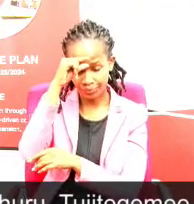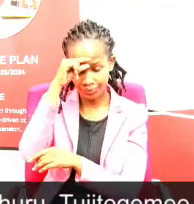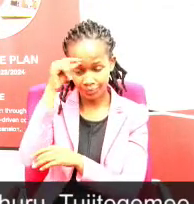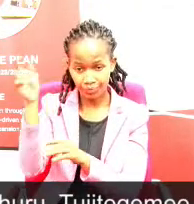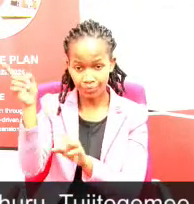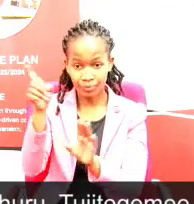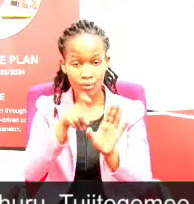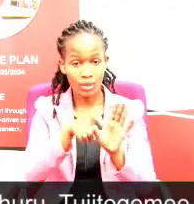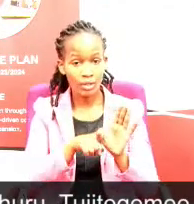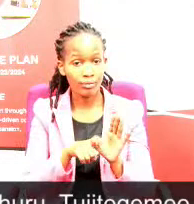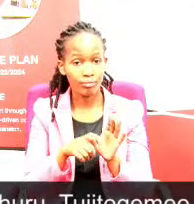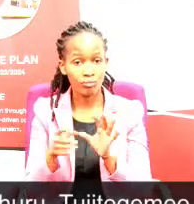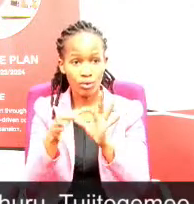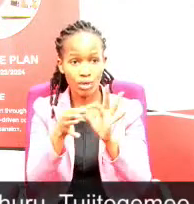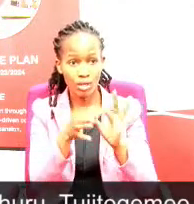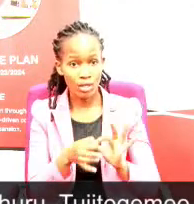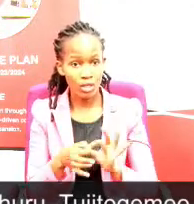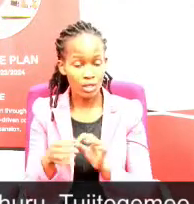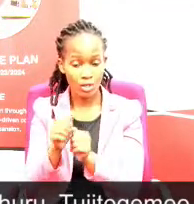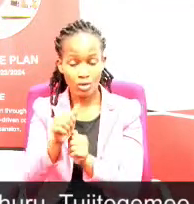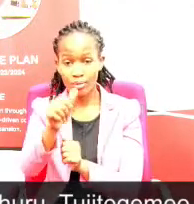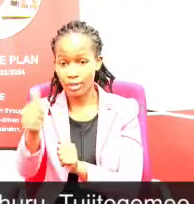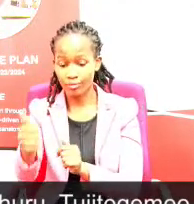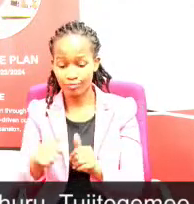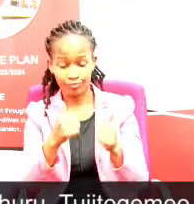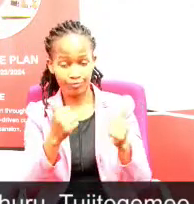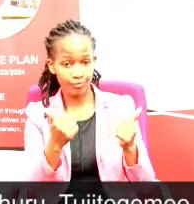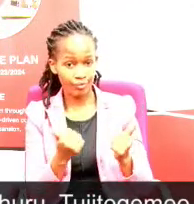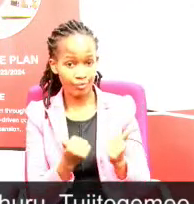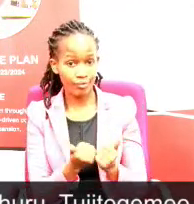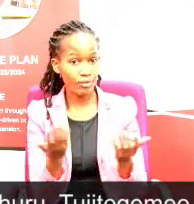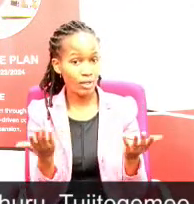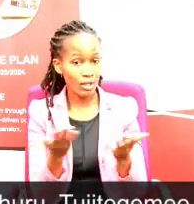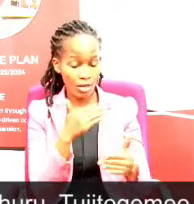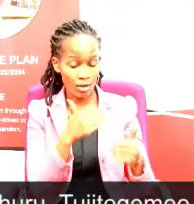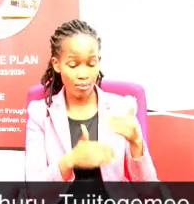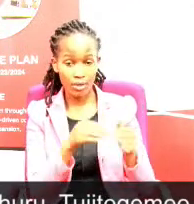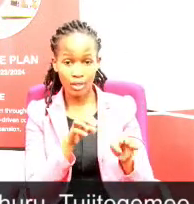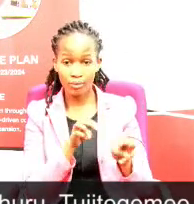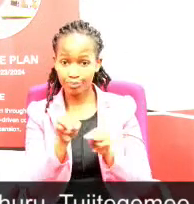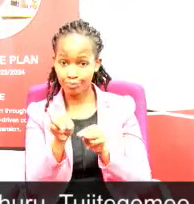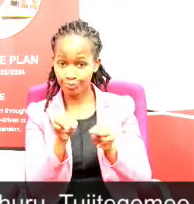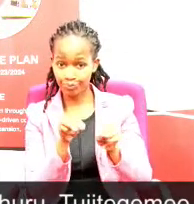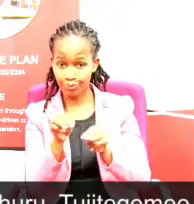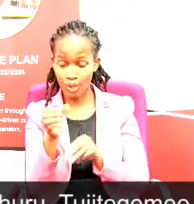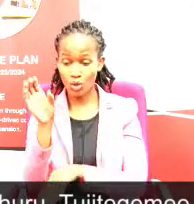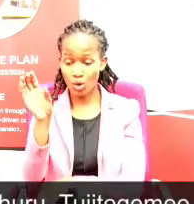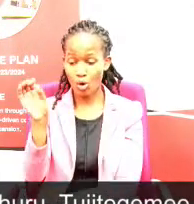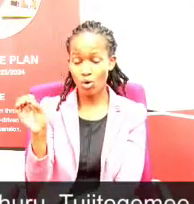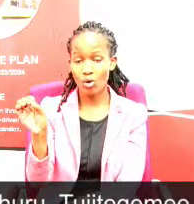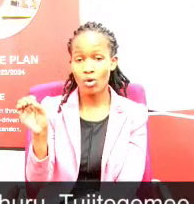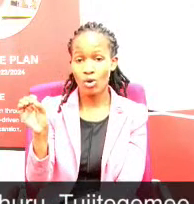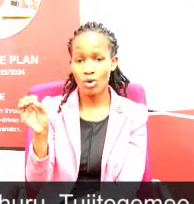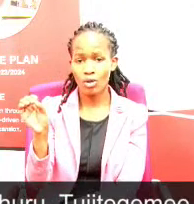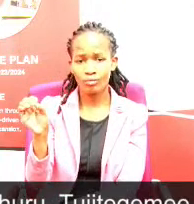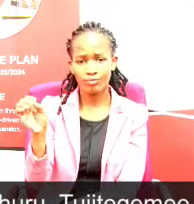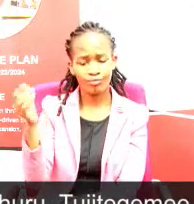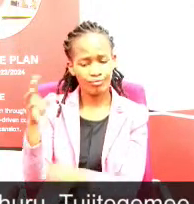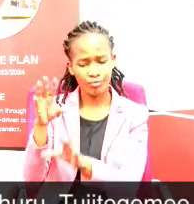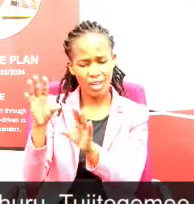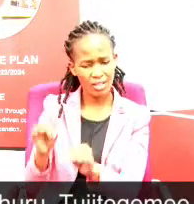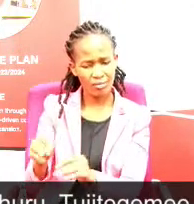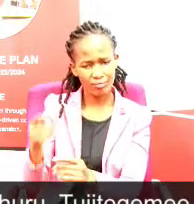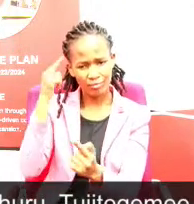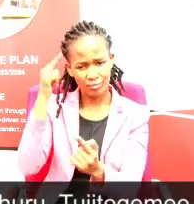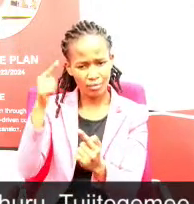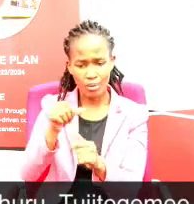joined up unit together with the other agencies in terms of border management. So the revenue perspective